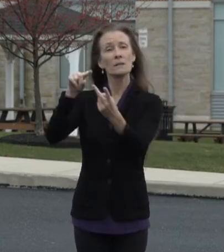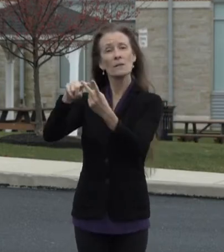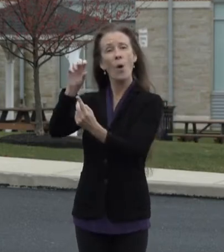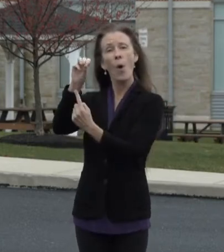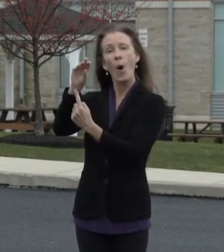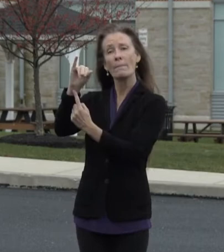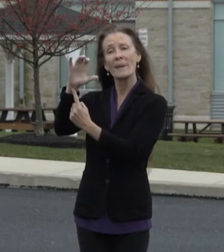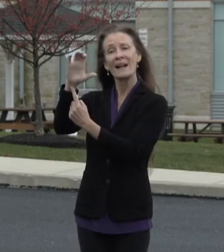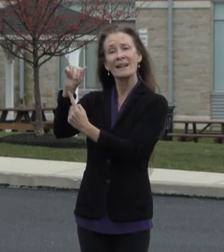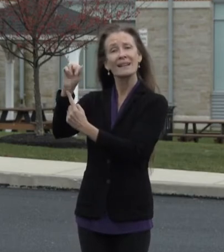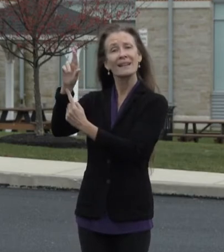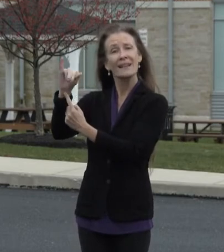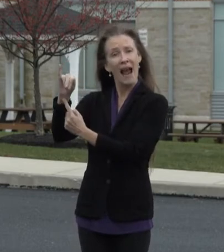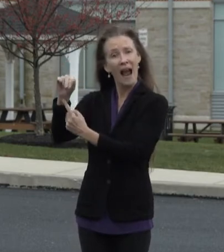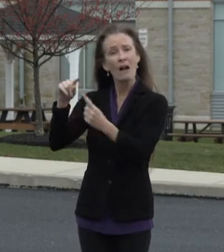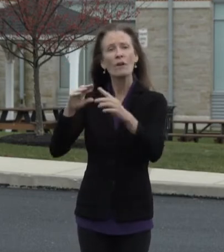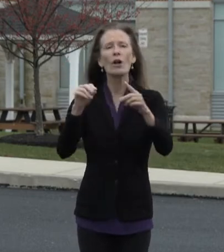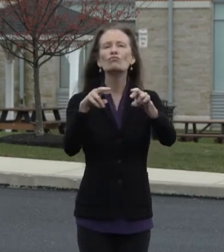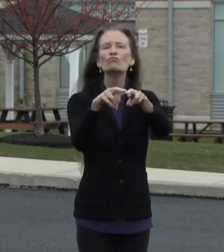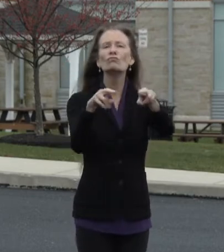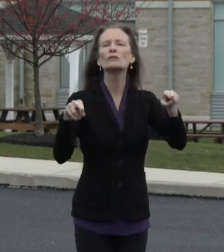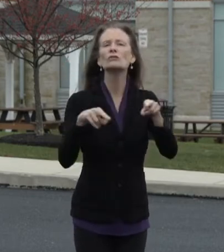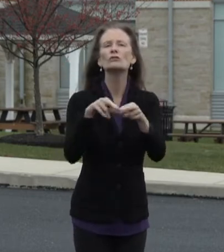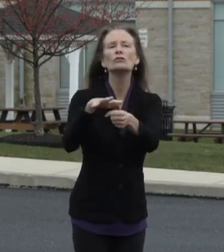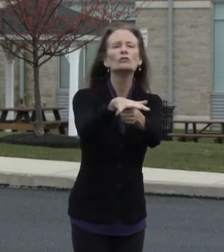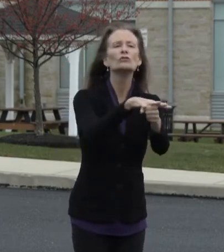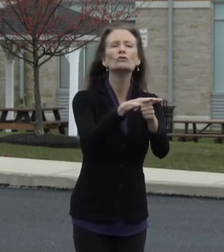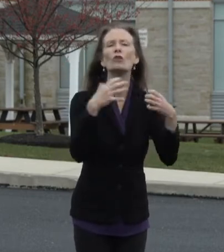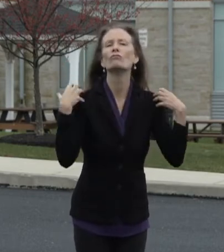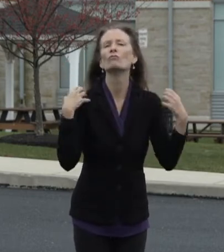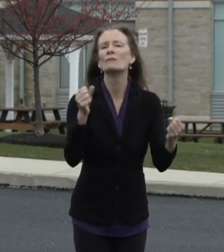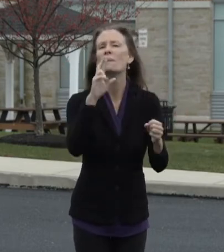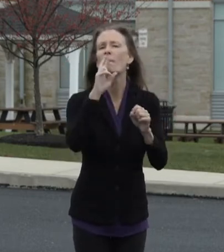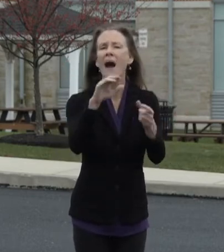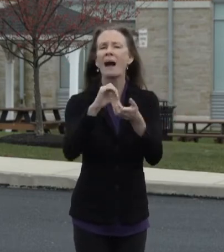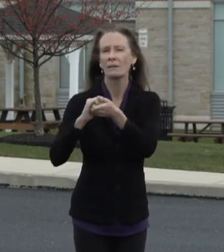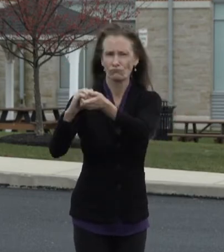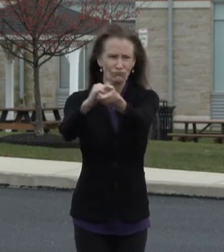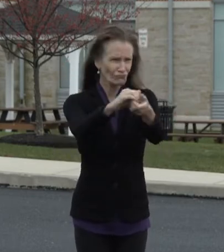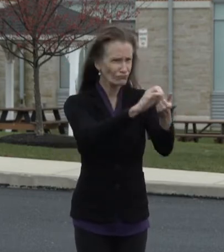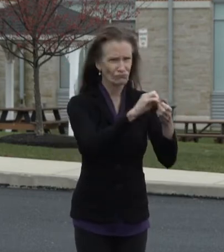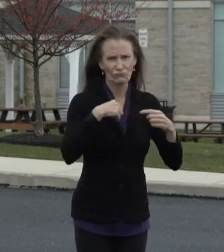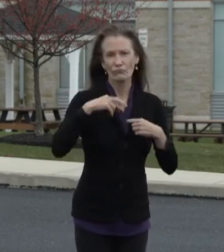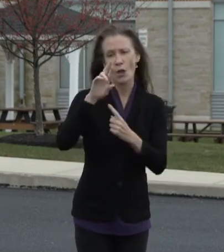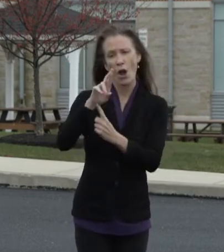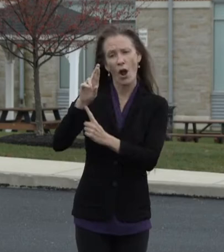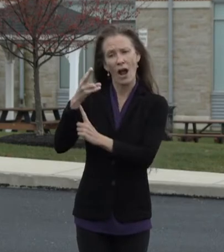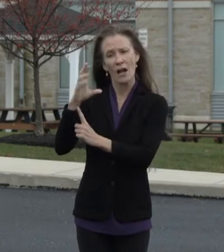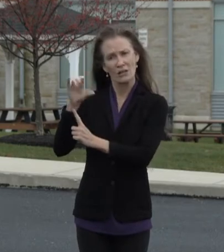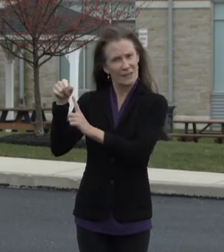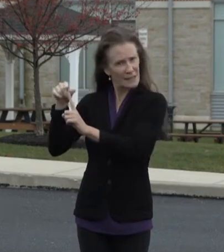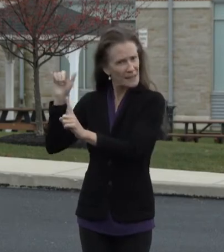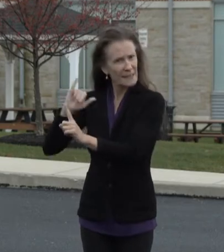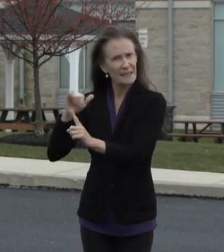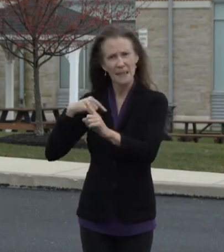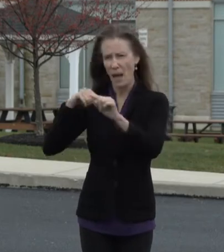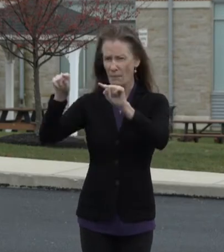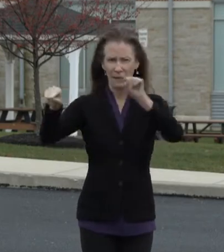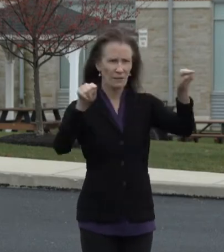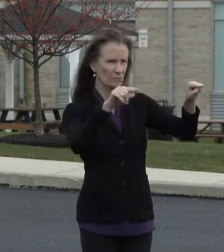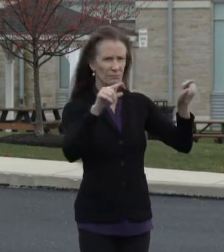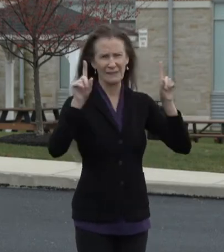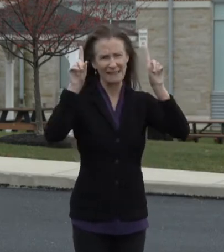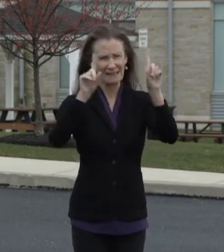Healthcare Collaborative Program, or the RIC program, and that has worked to allow free universal testing in long-term